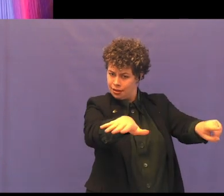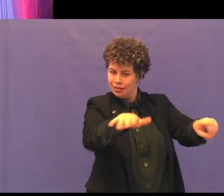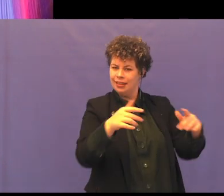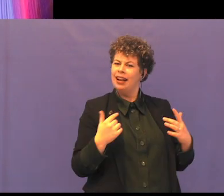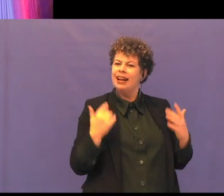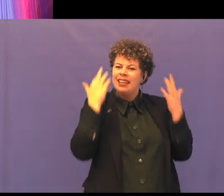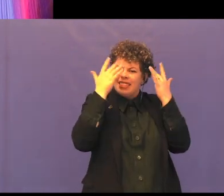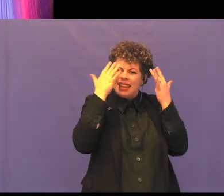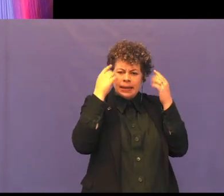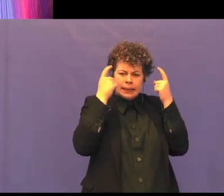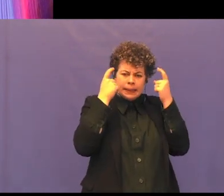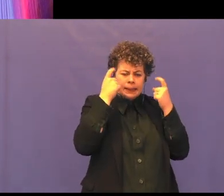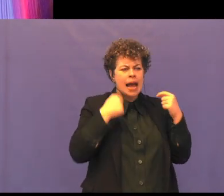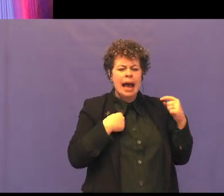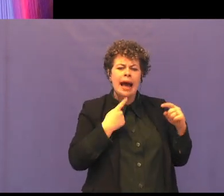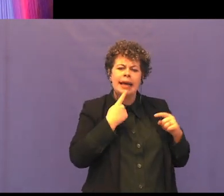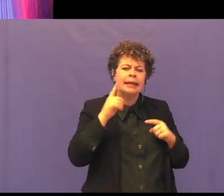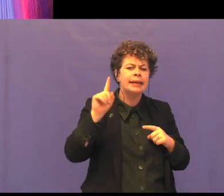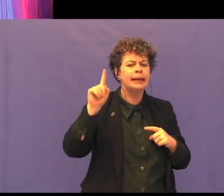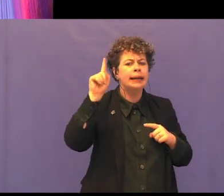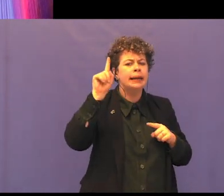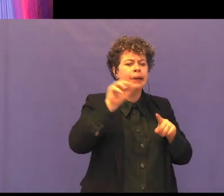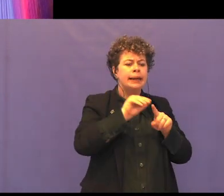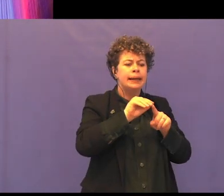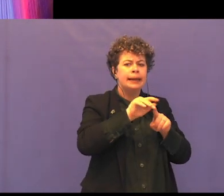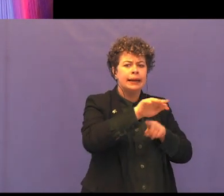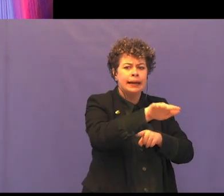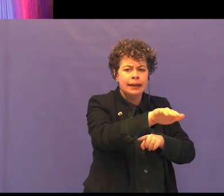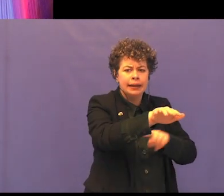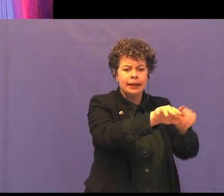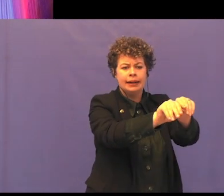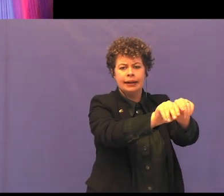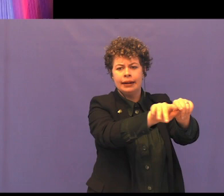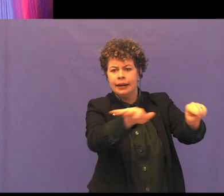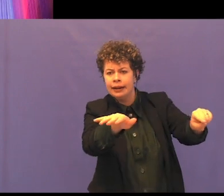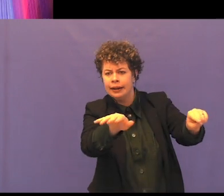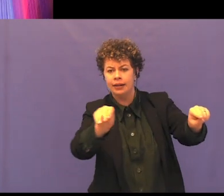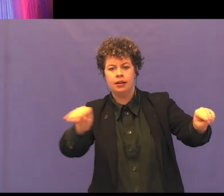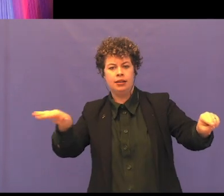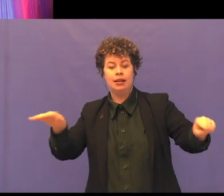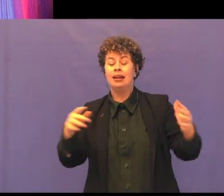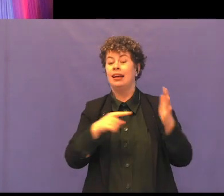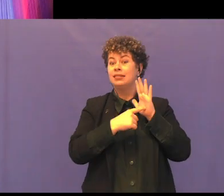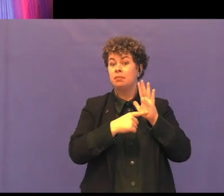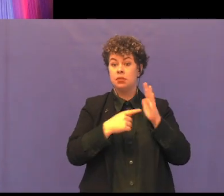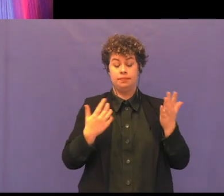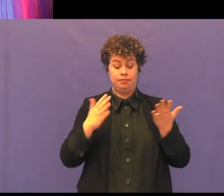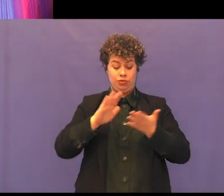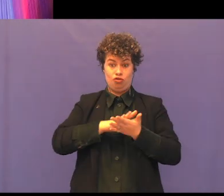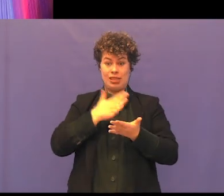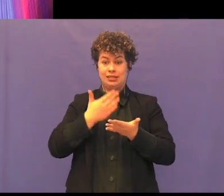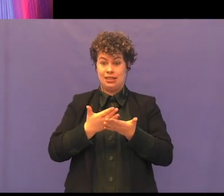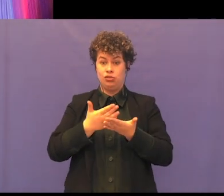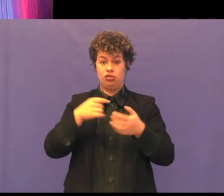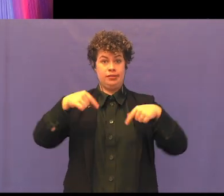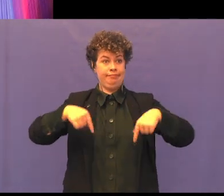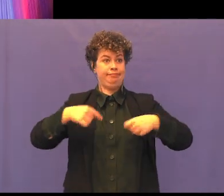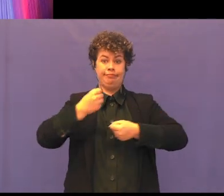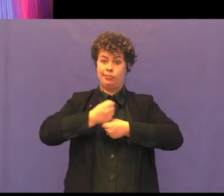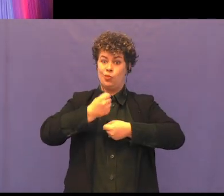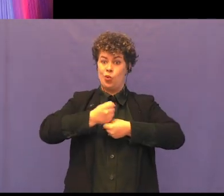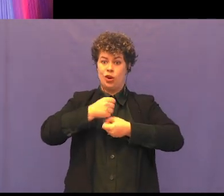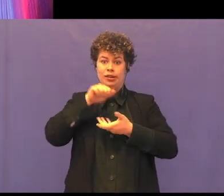translation budget and the energy consequences of this budget. Do we have to think about renewables? Do we have to think about